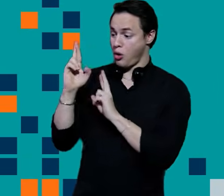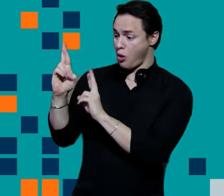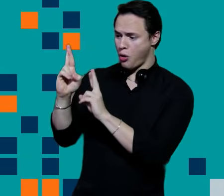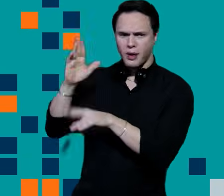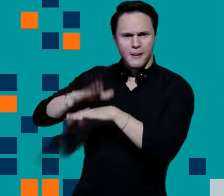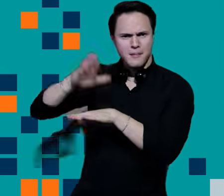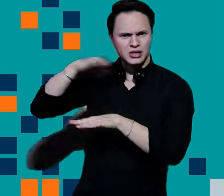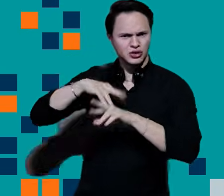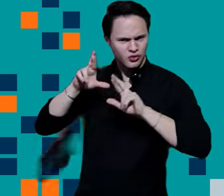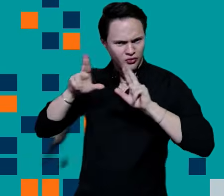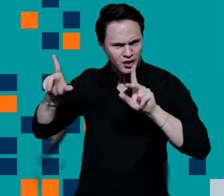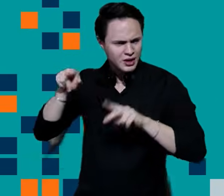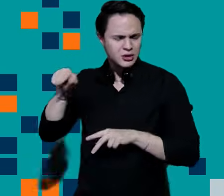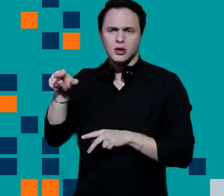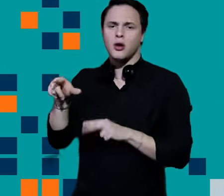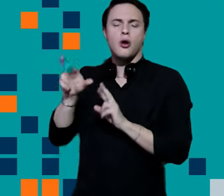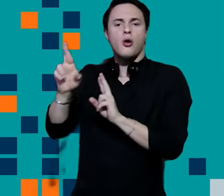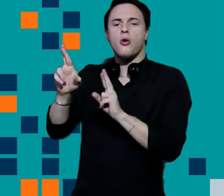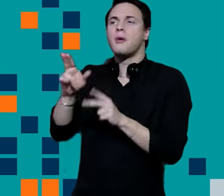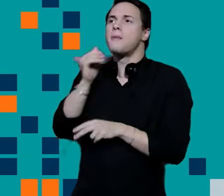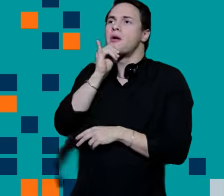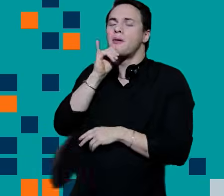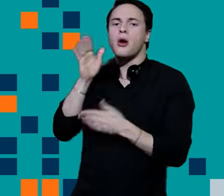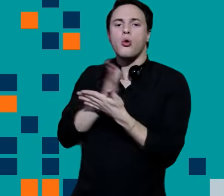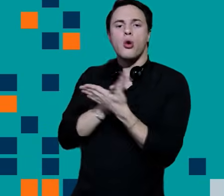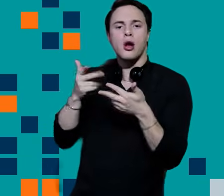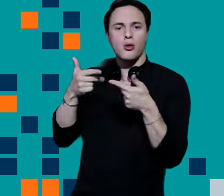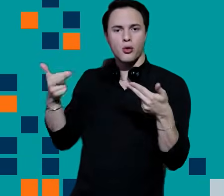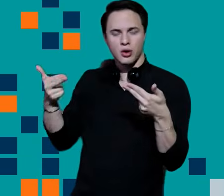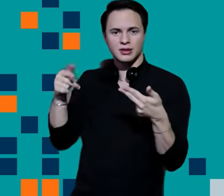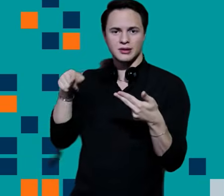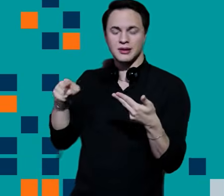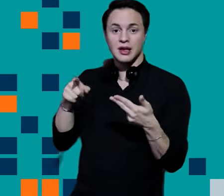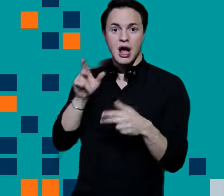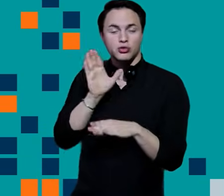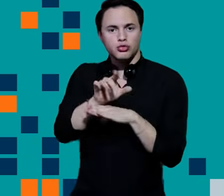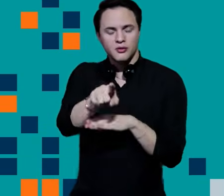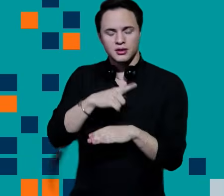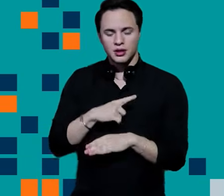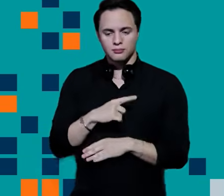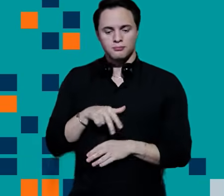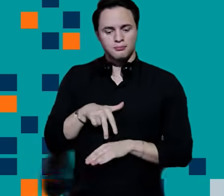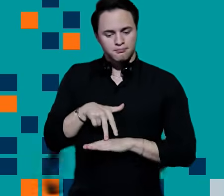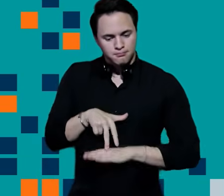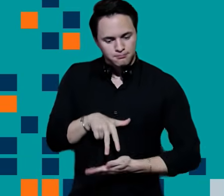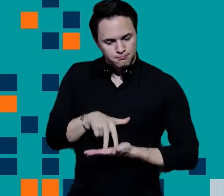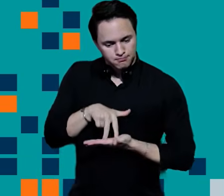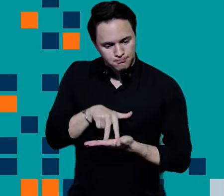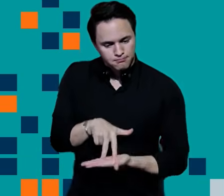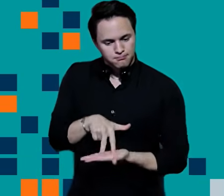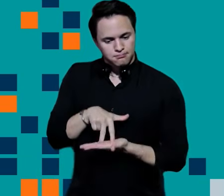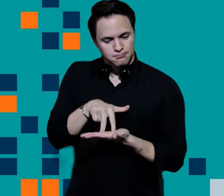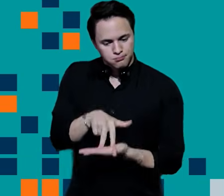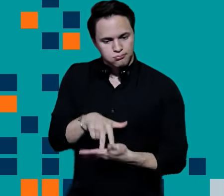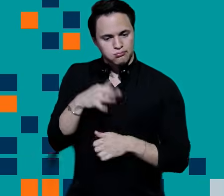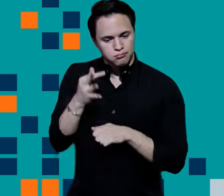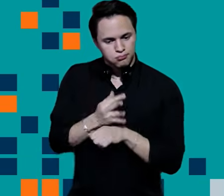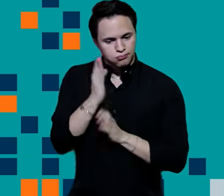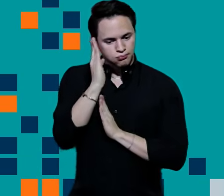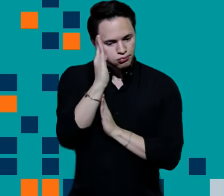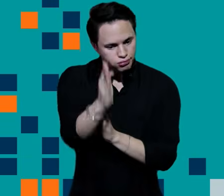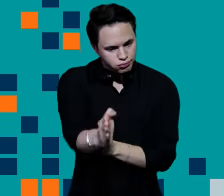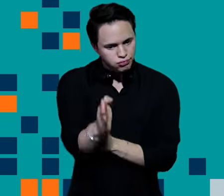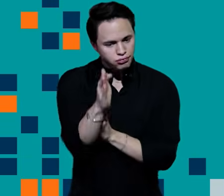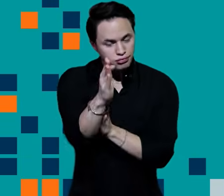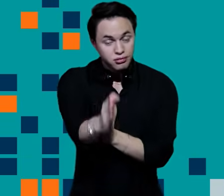very different. Hope is something that helps you find a path forward, imagining a path forward, to be able to see